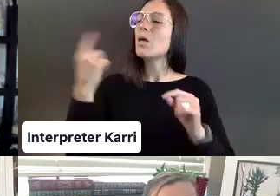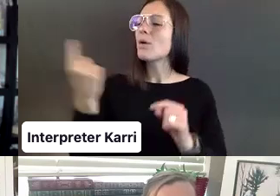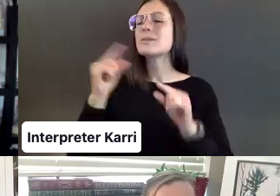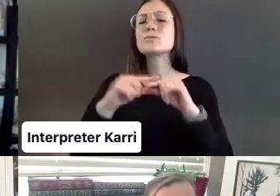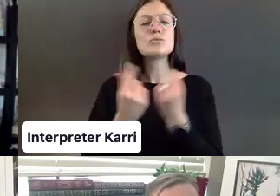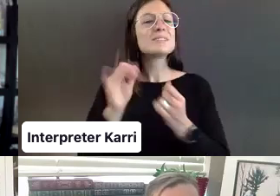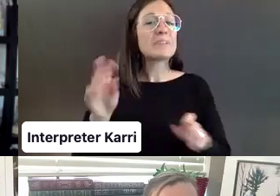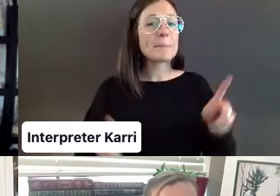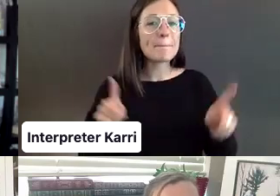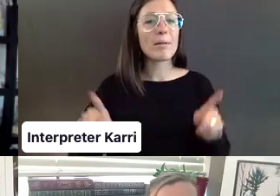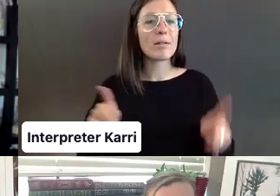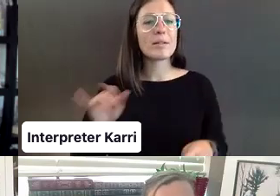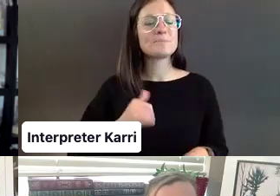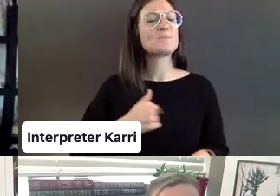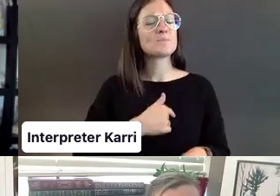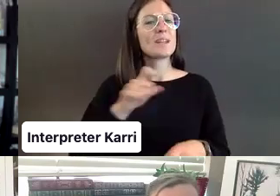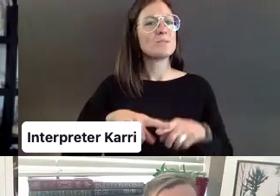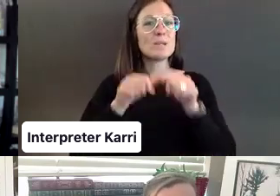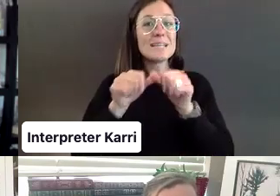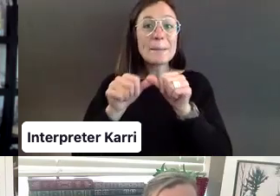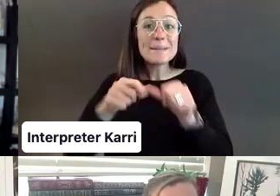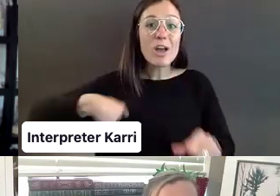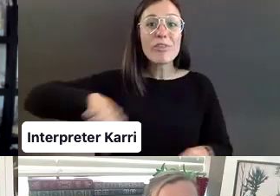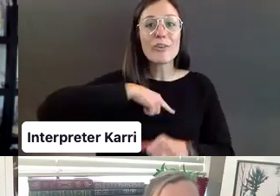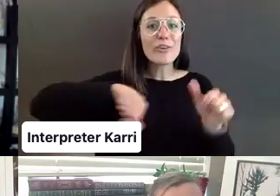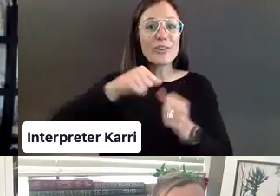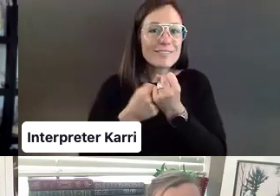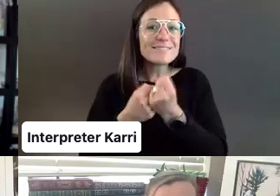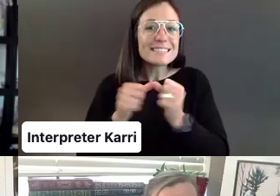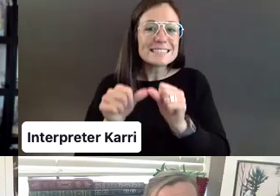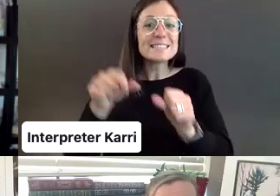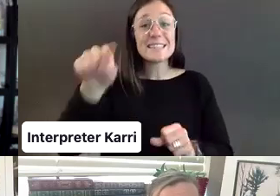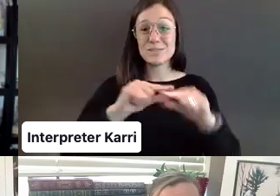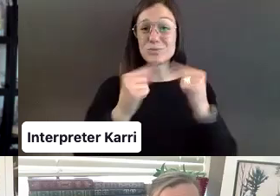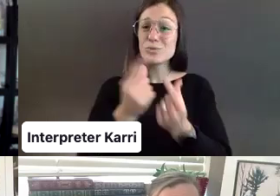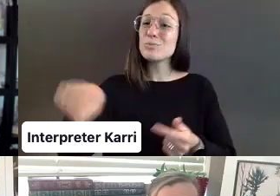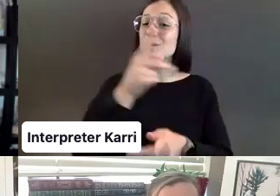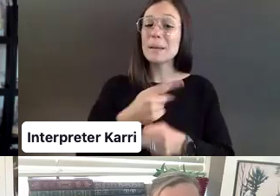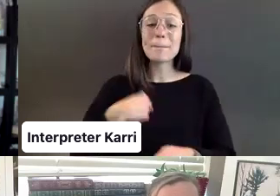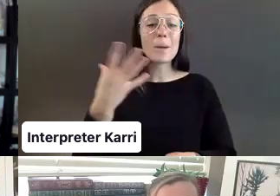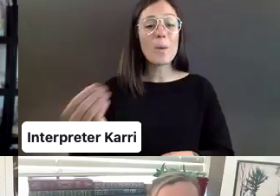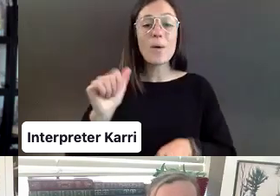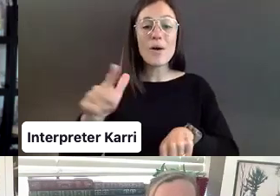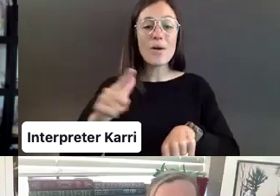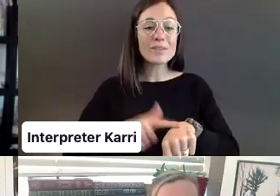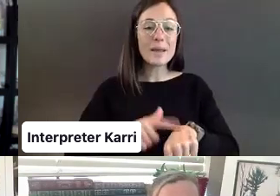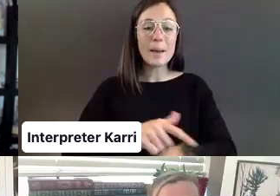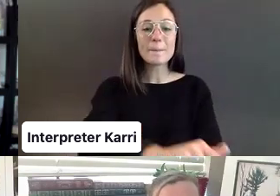people that like we keep each other going. This group keeps me going all the time too.